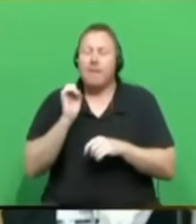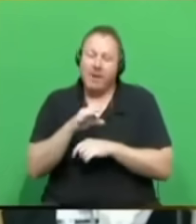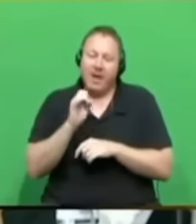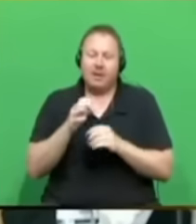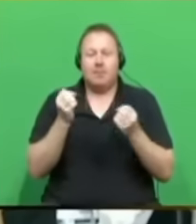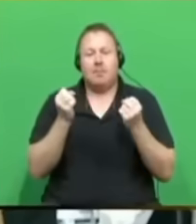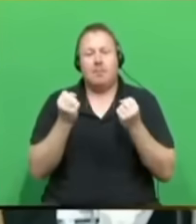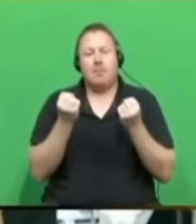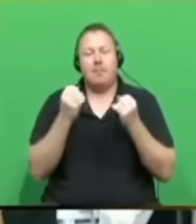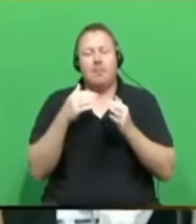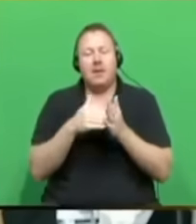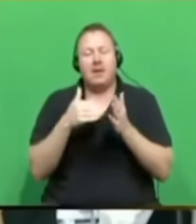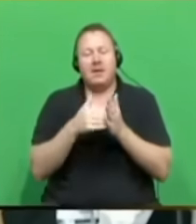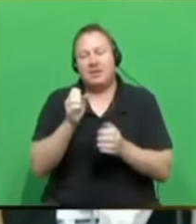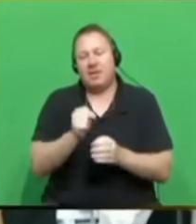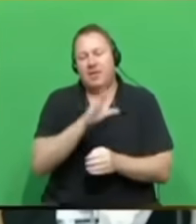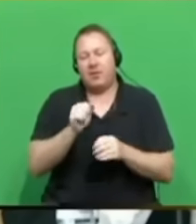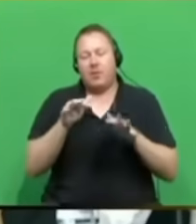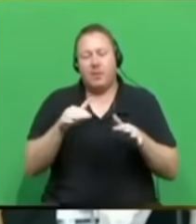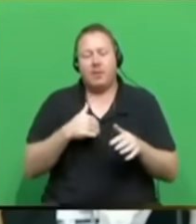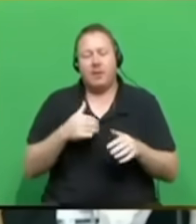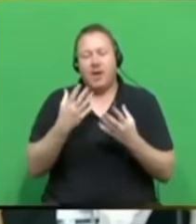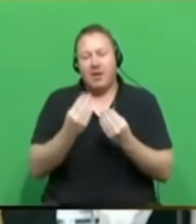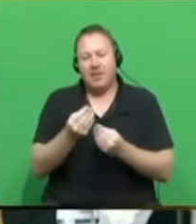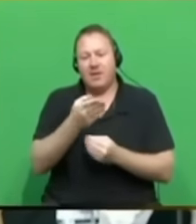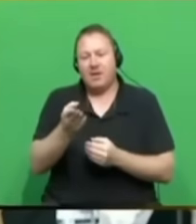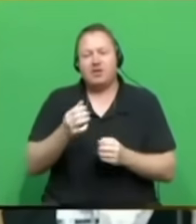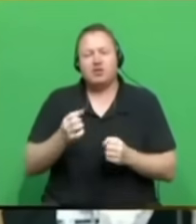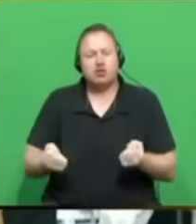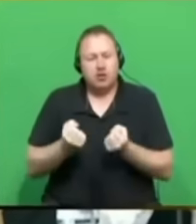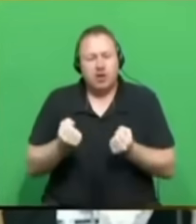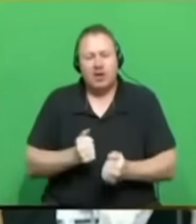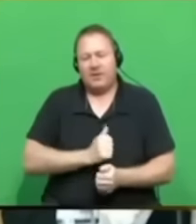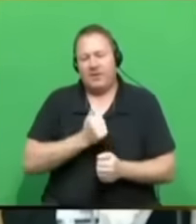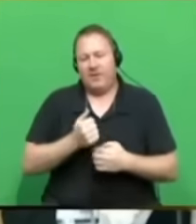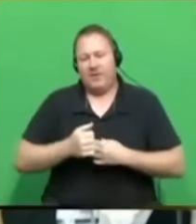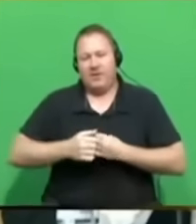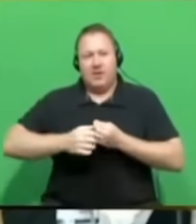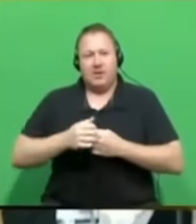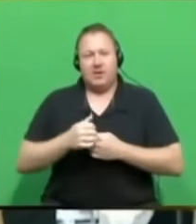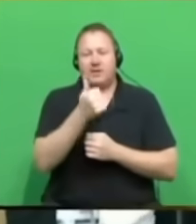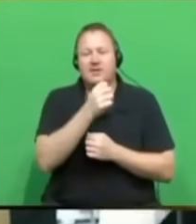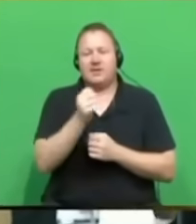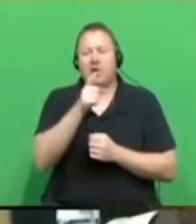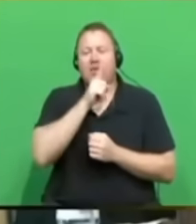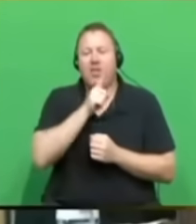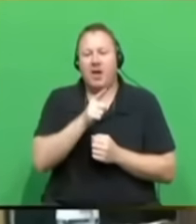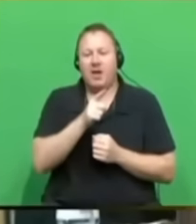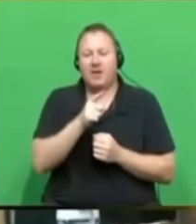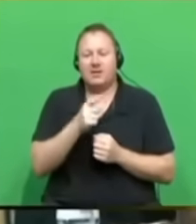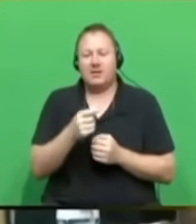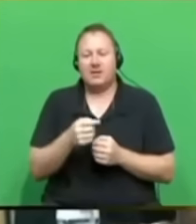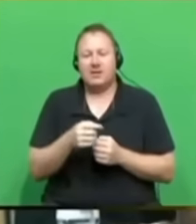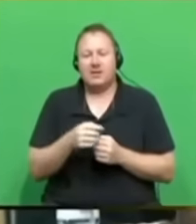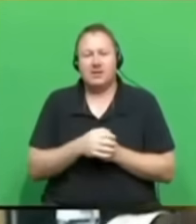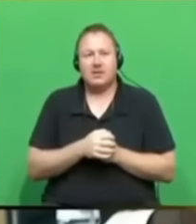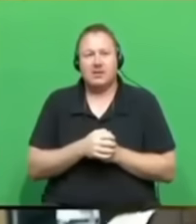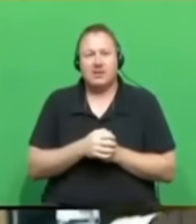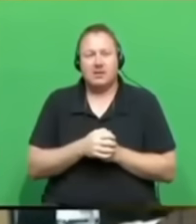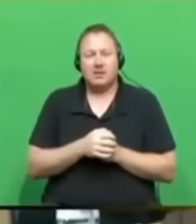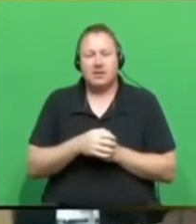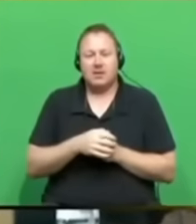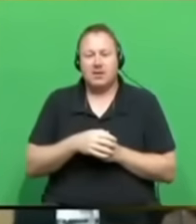on millions of South Africans who are struggling to survive. While you squander 600,000 feeding guests in the presidential